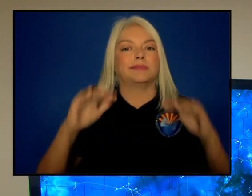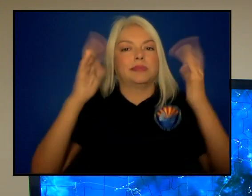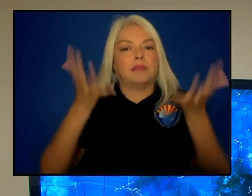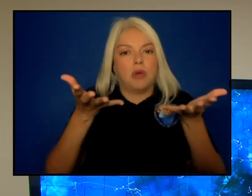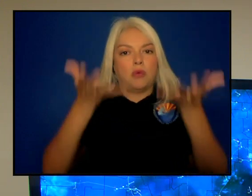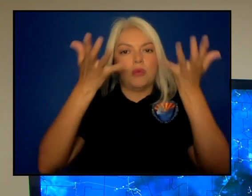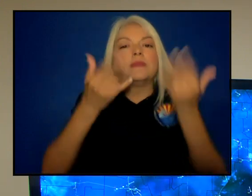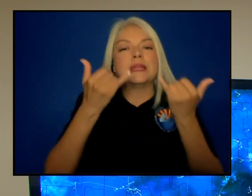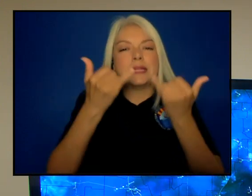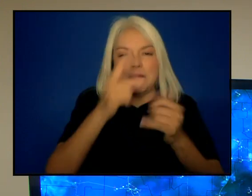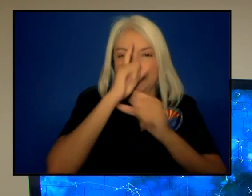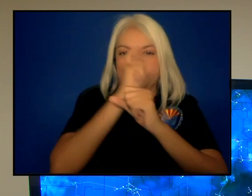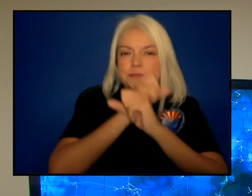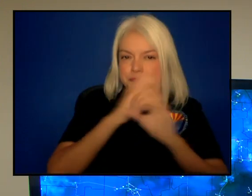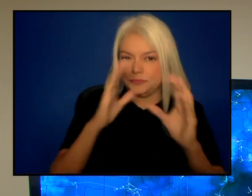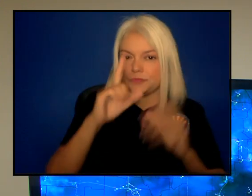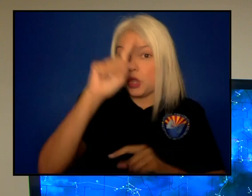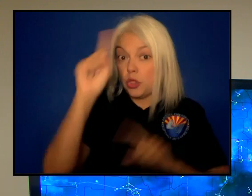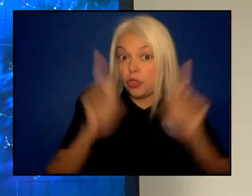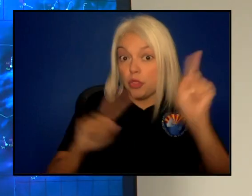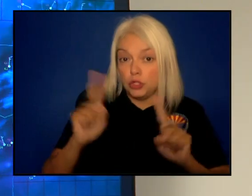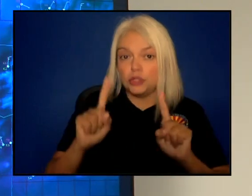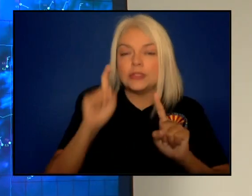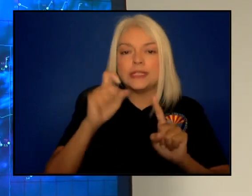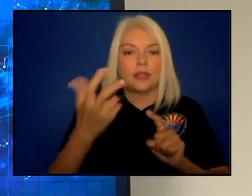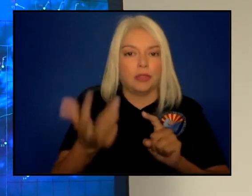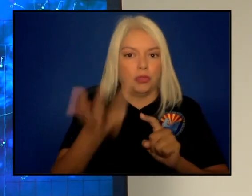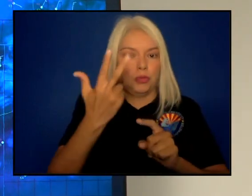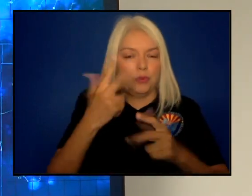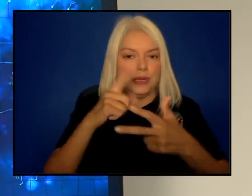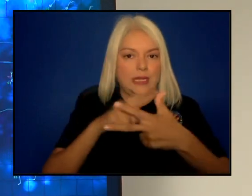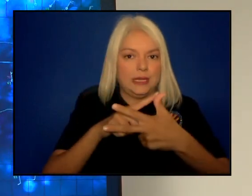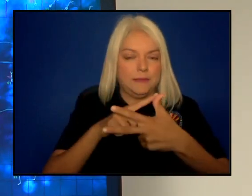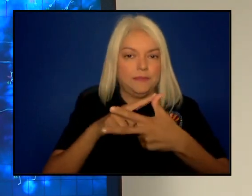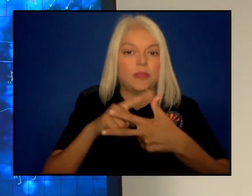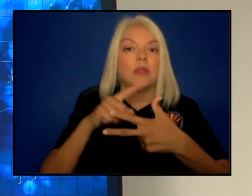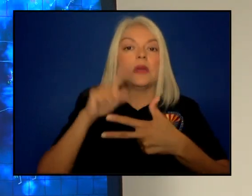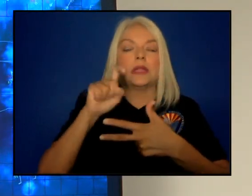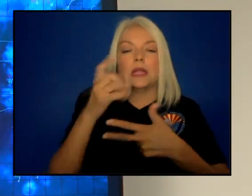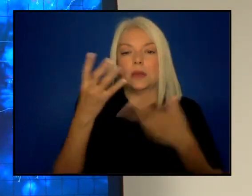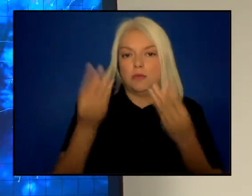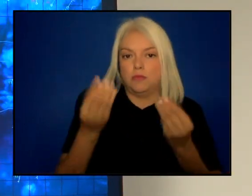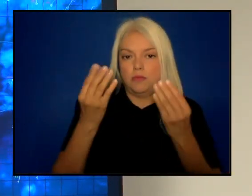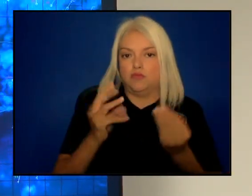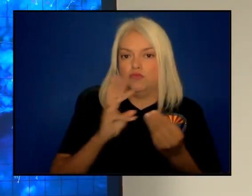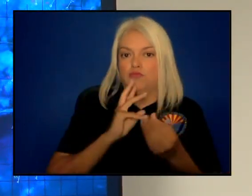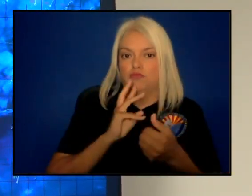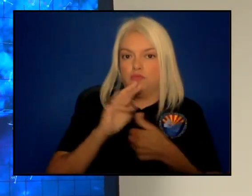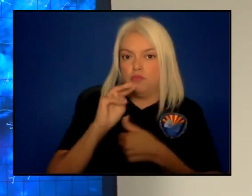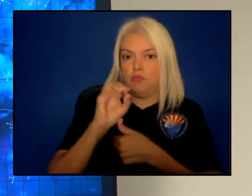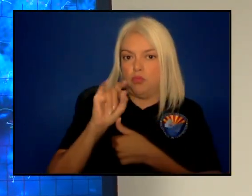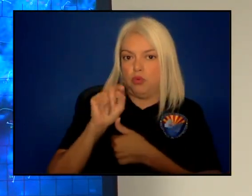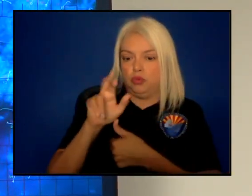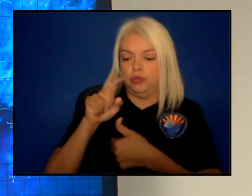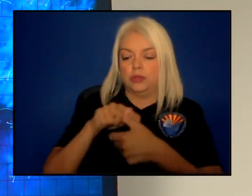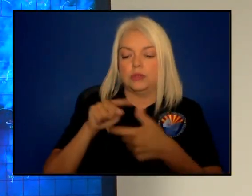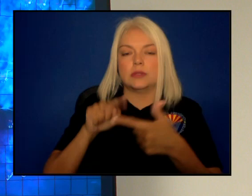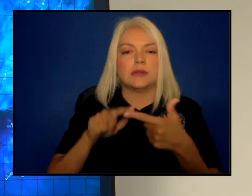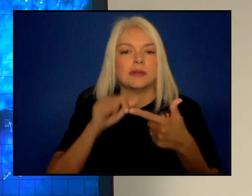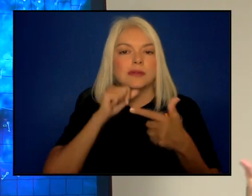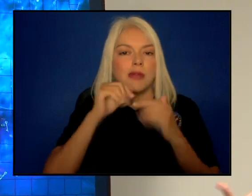brief review, we need three things. We need moisture, we need instability. Instability